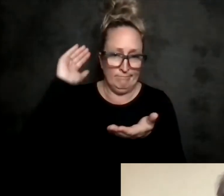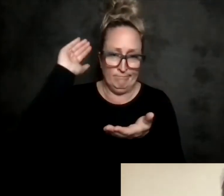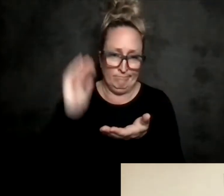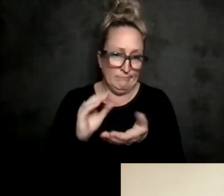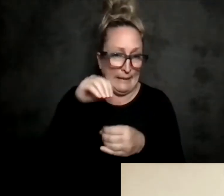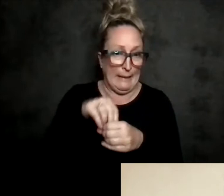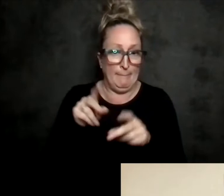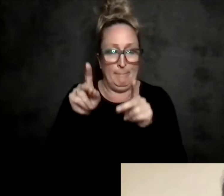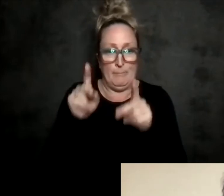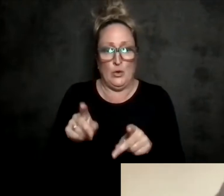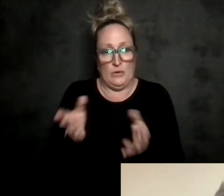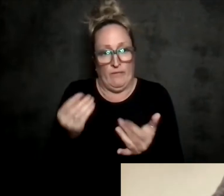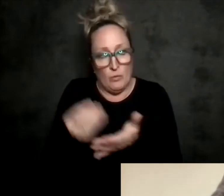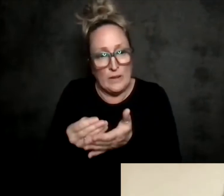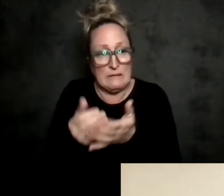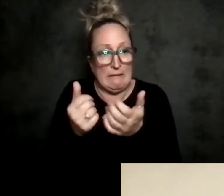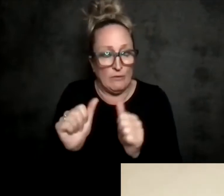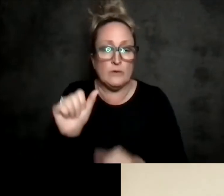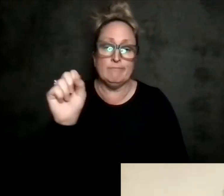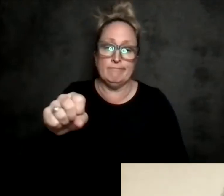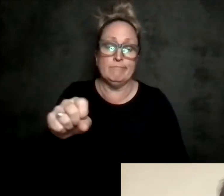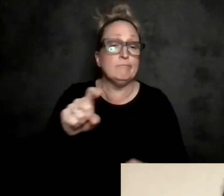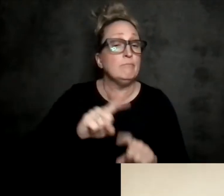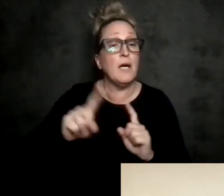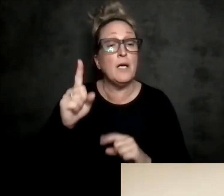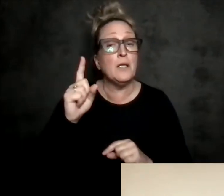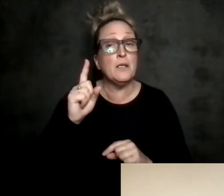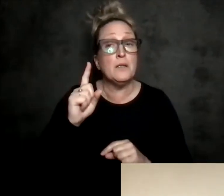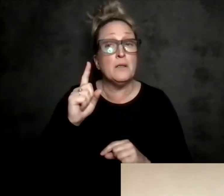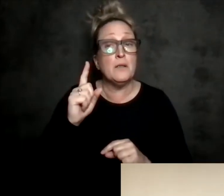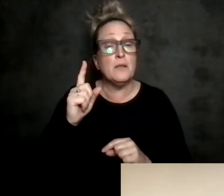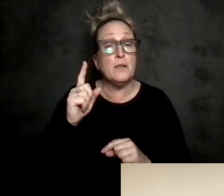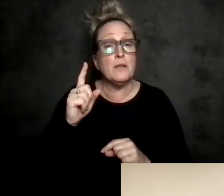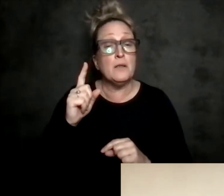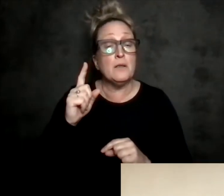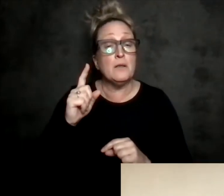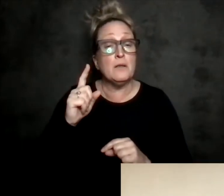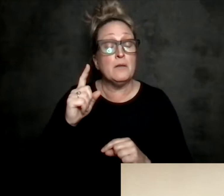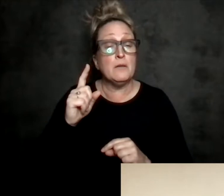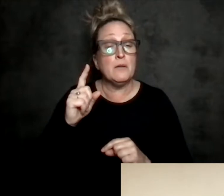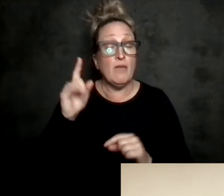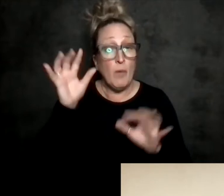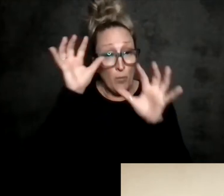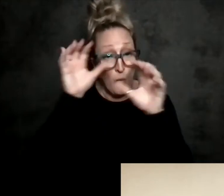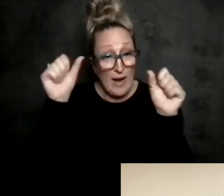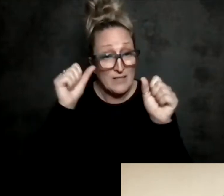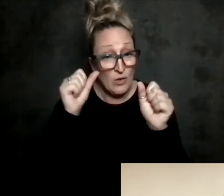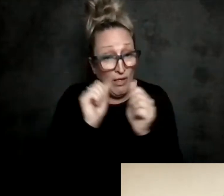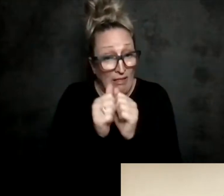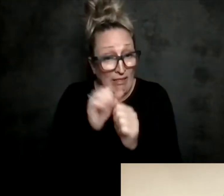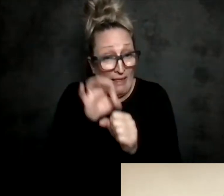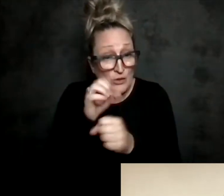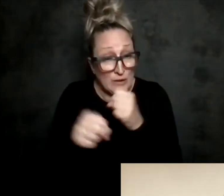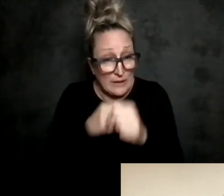in-person fundraising efforts. But as we run up to a presidential election year, we would have to